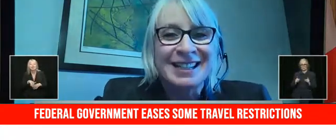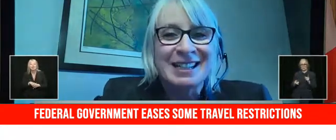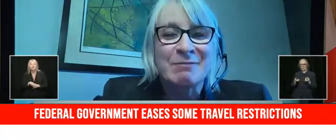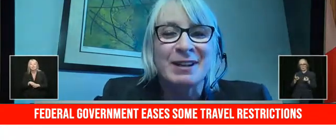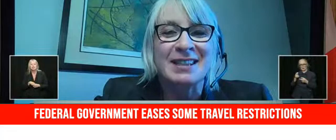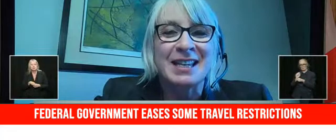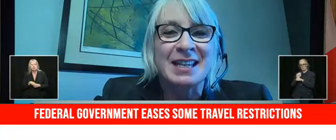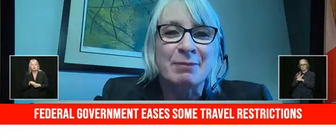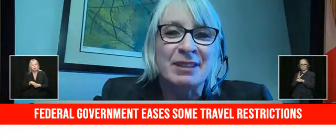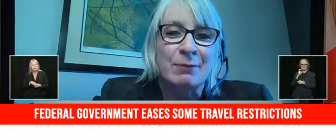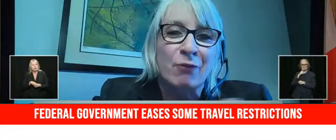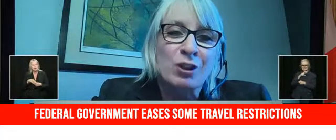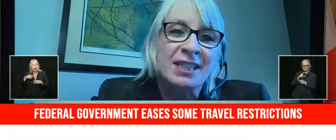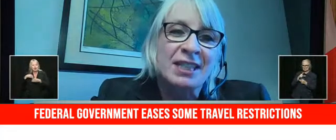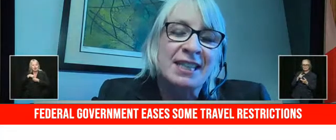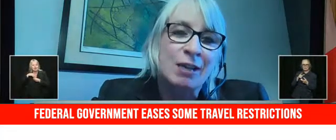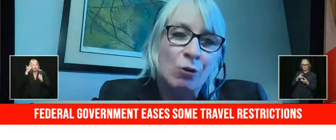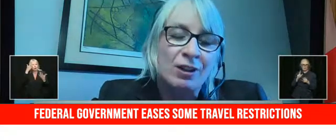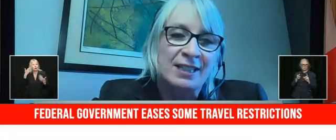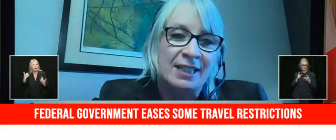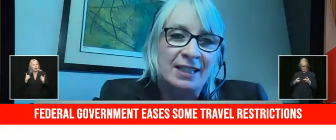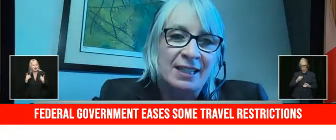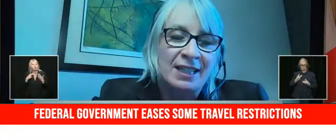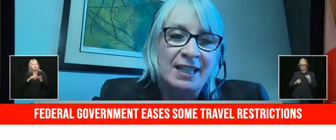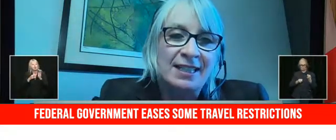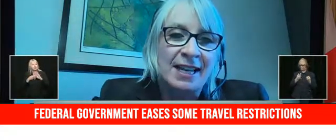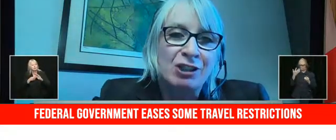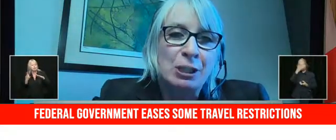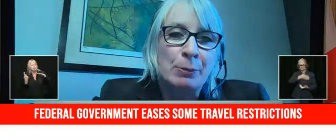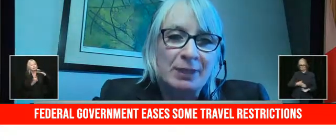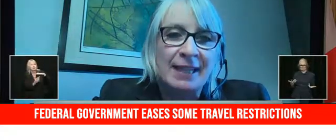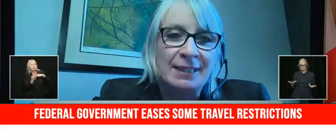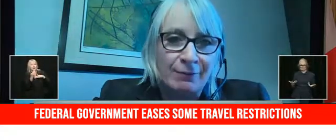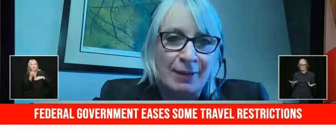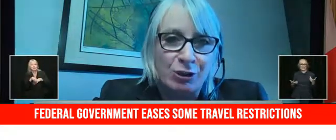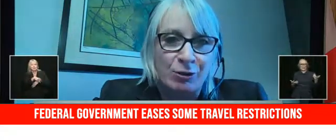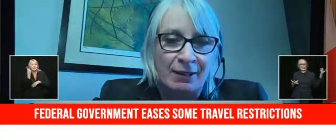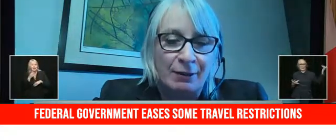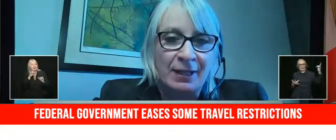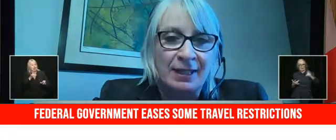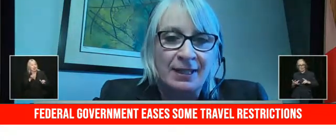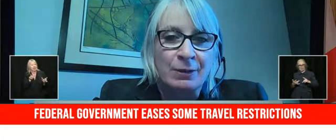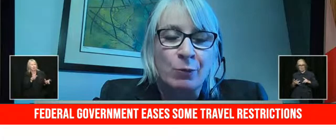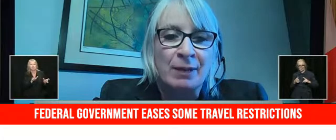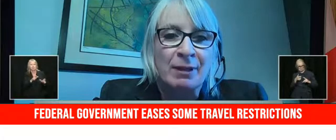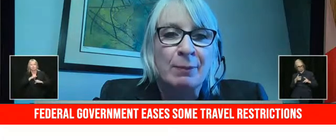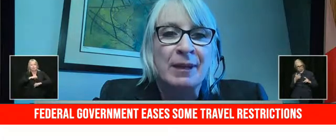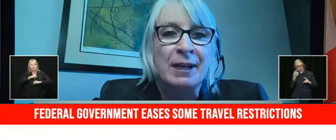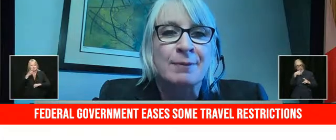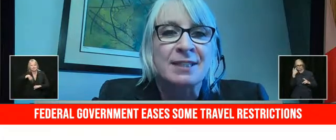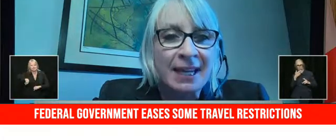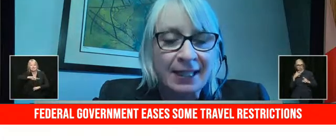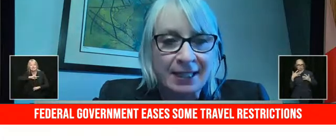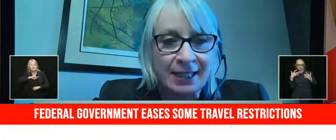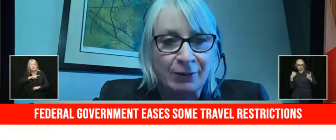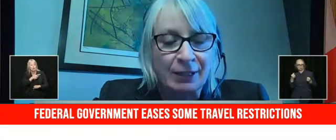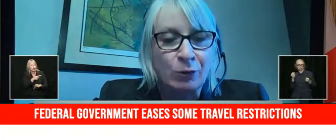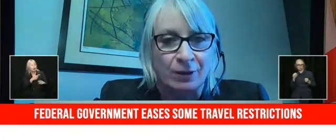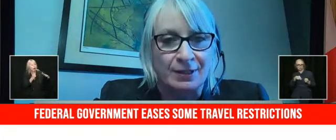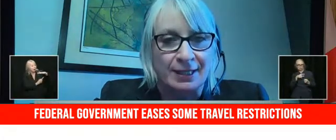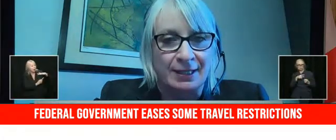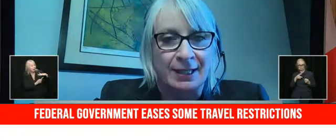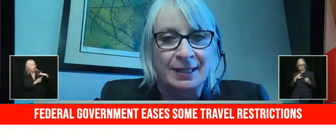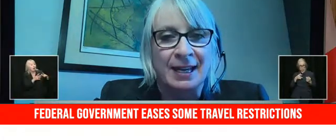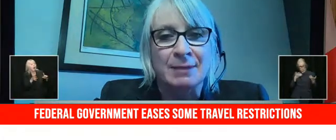plane. But the 14-day quarantine is actually the protective measure there, because when people become sick, they're